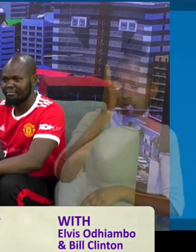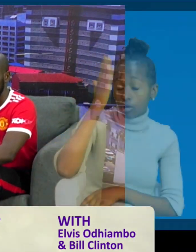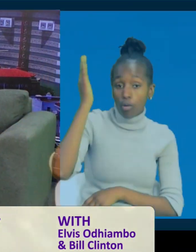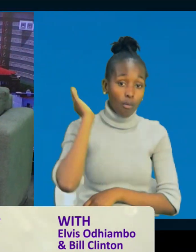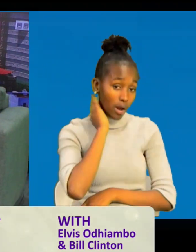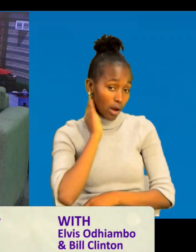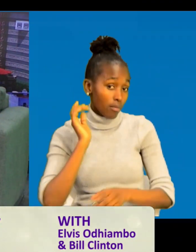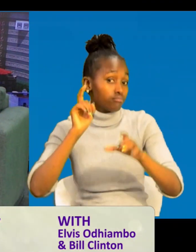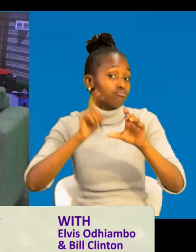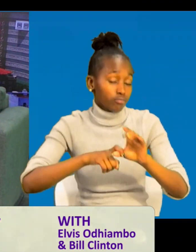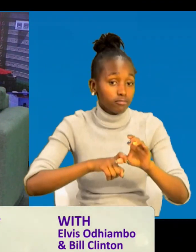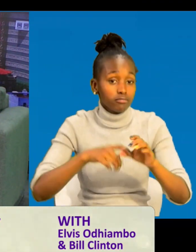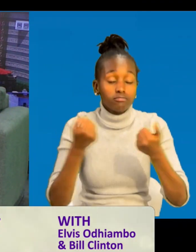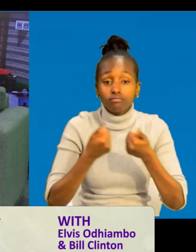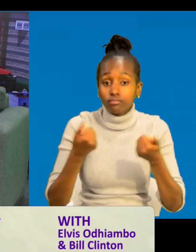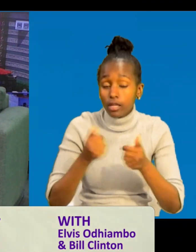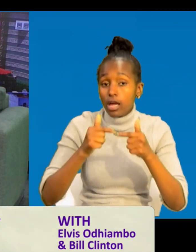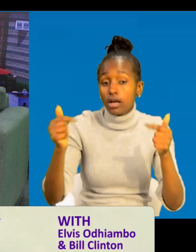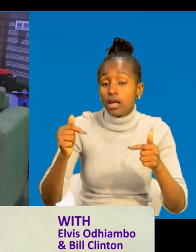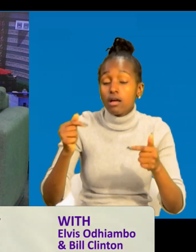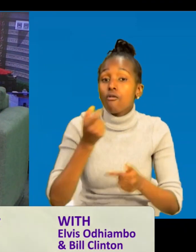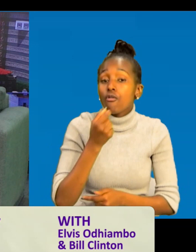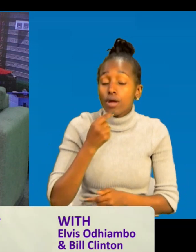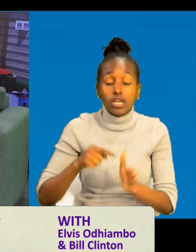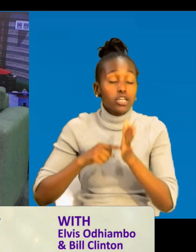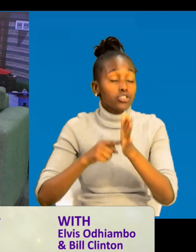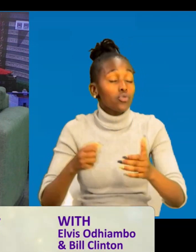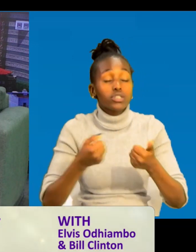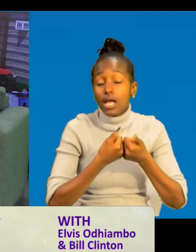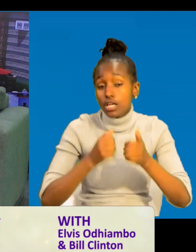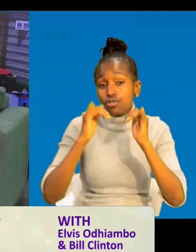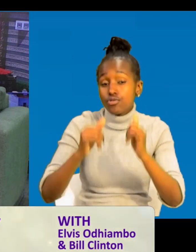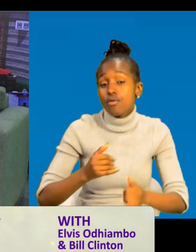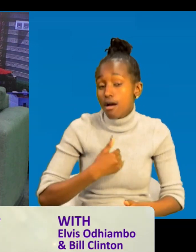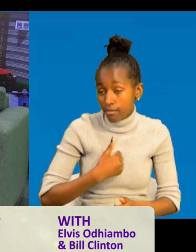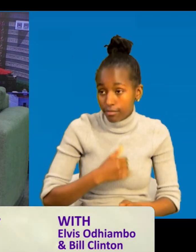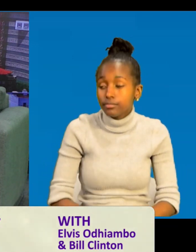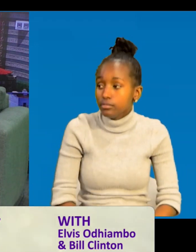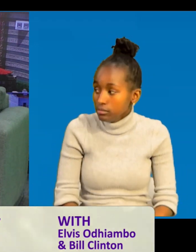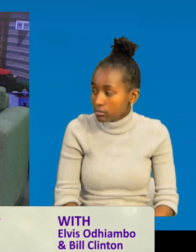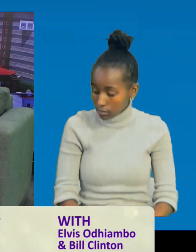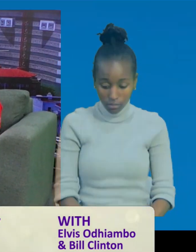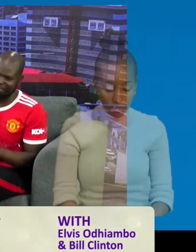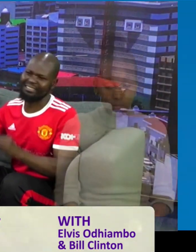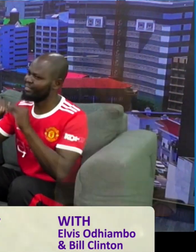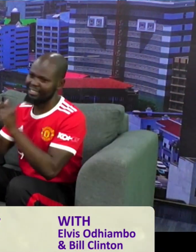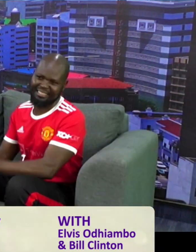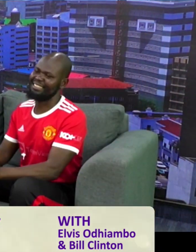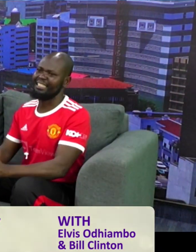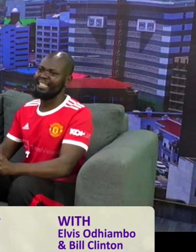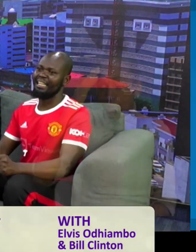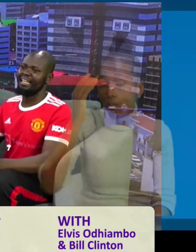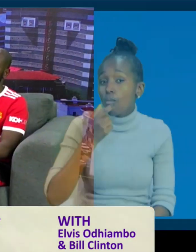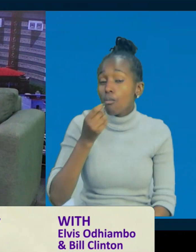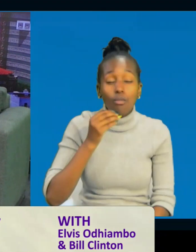picture against Gor Mahia. They offer a different kind of challenge now. Yes. Gor Mahia is home. So, understandably so. So